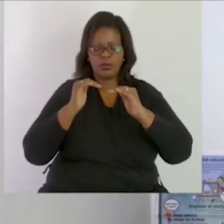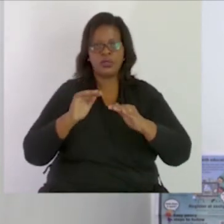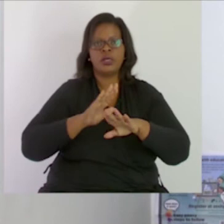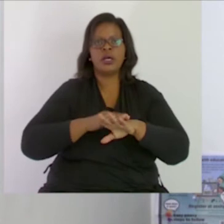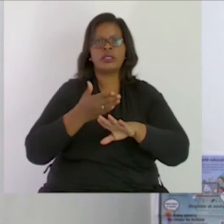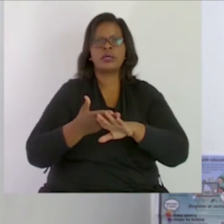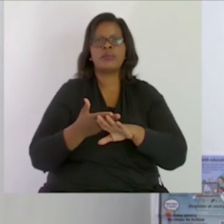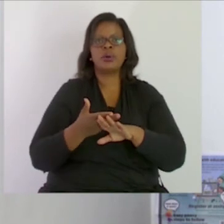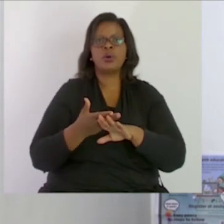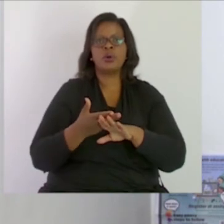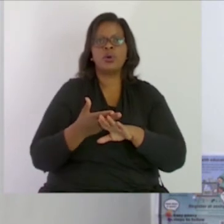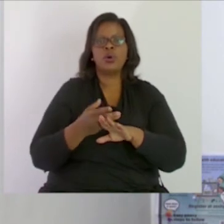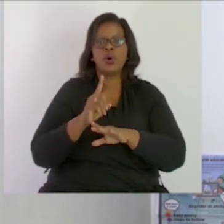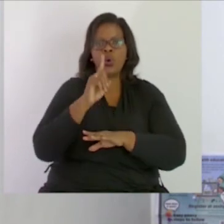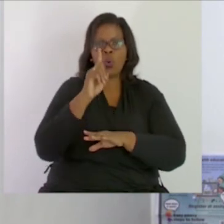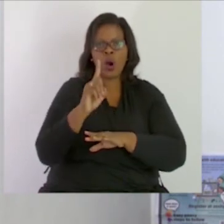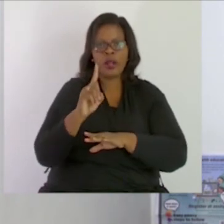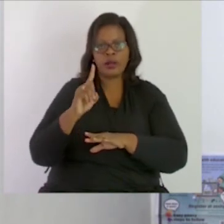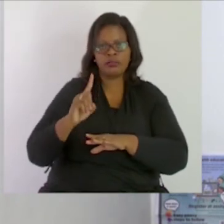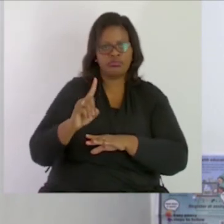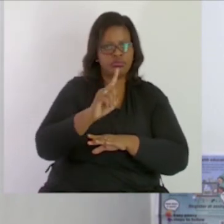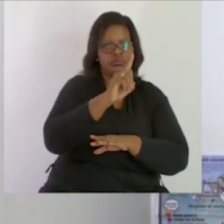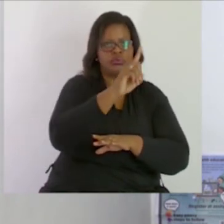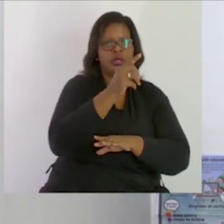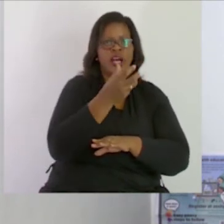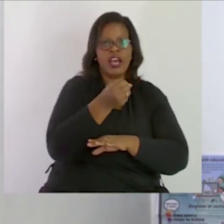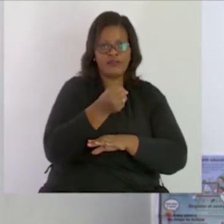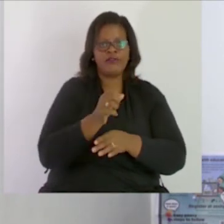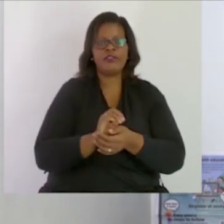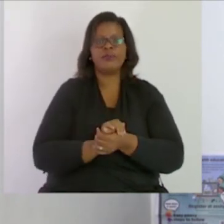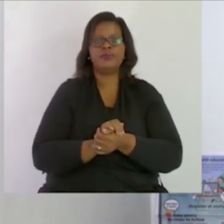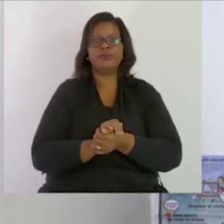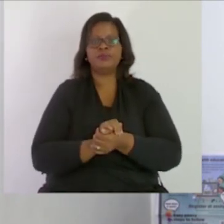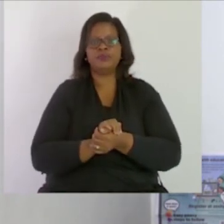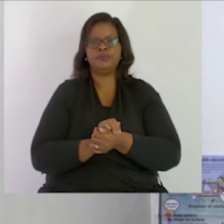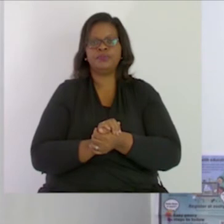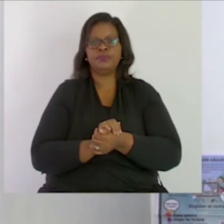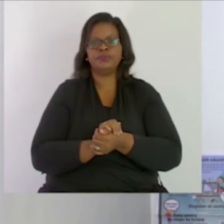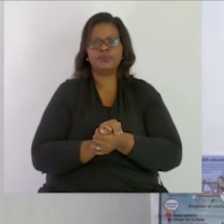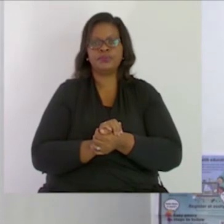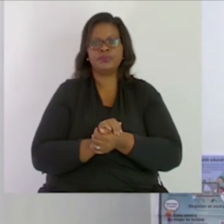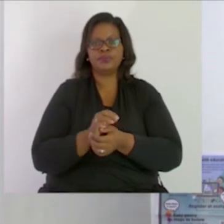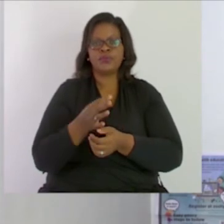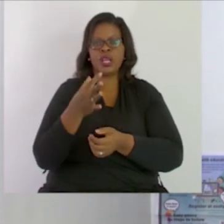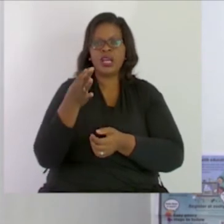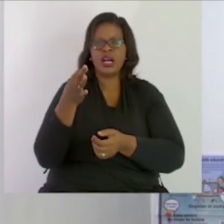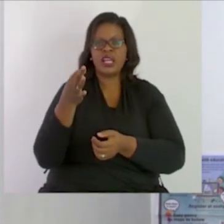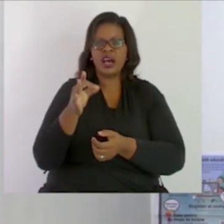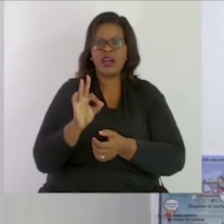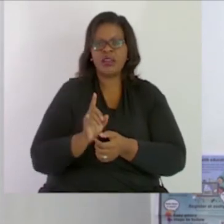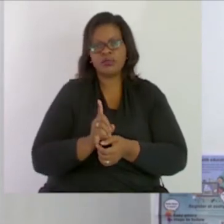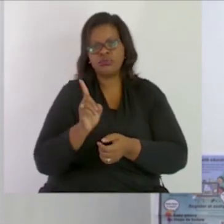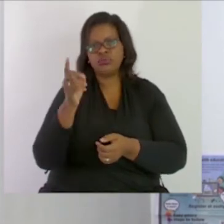example. We look at the last number. 1 is also there. So it's odd, and this one,